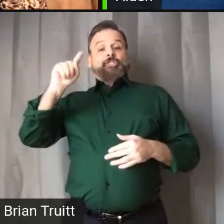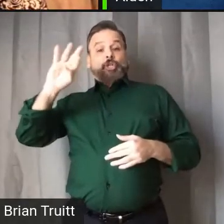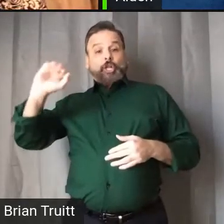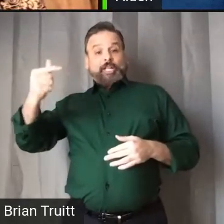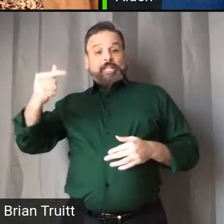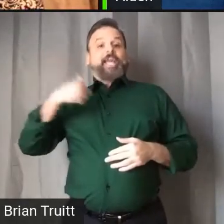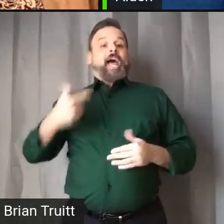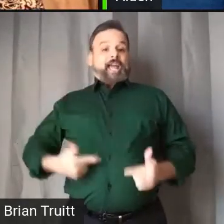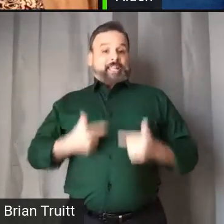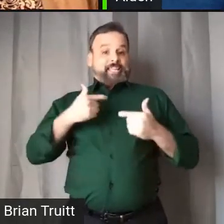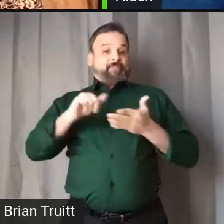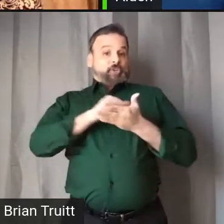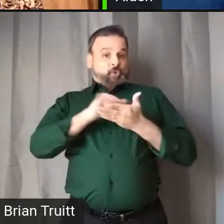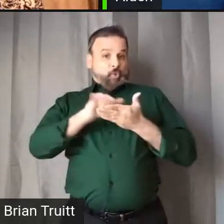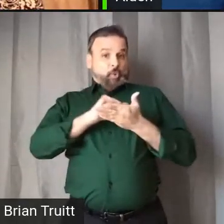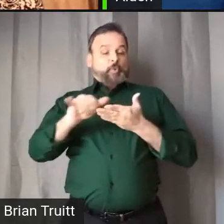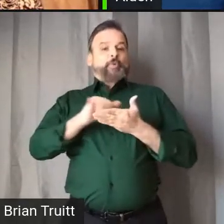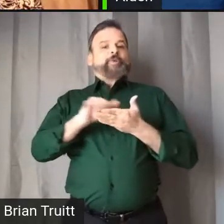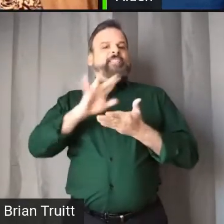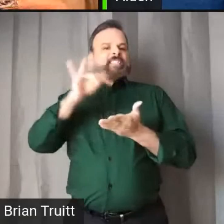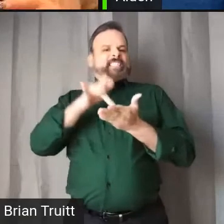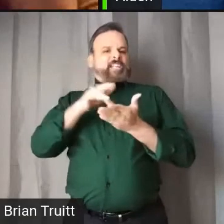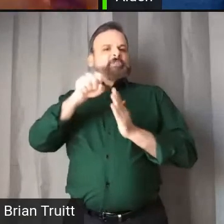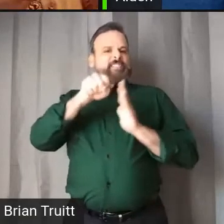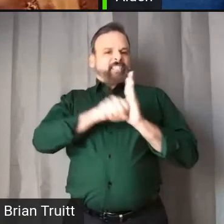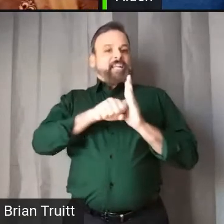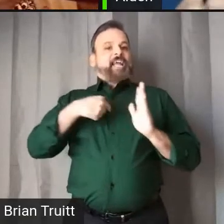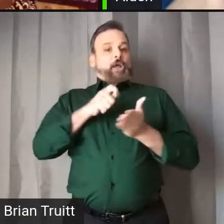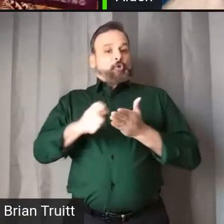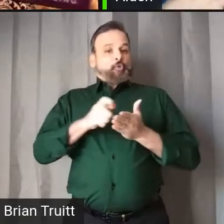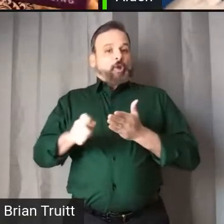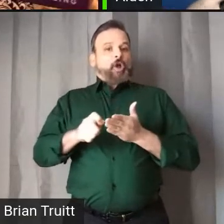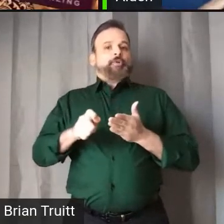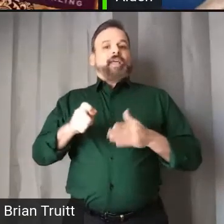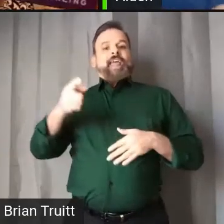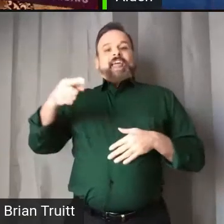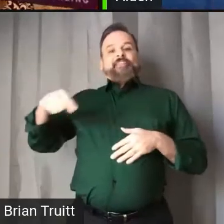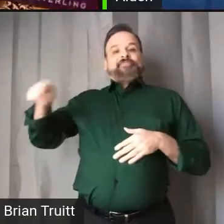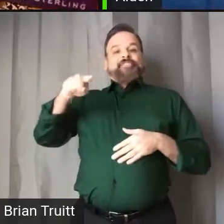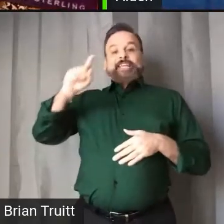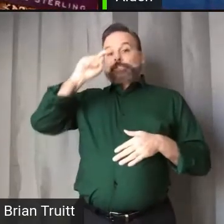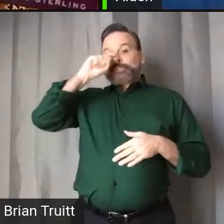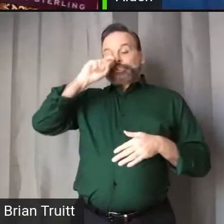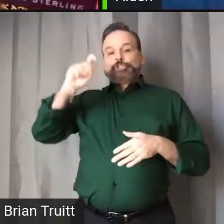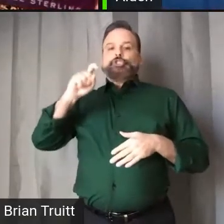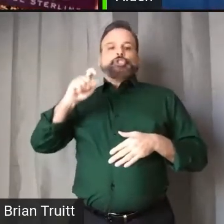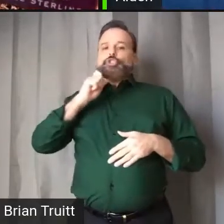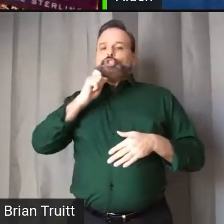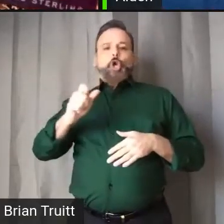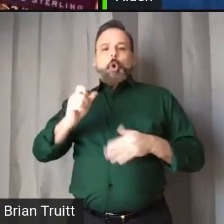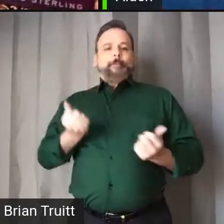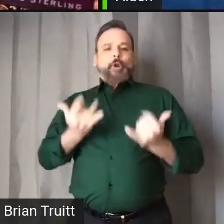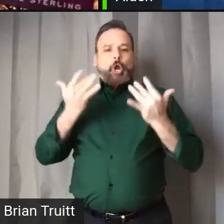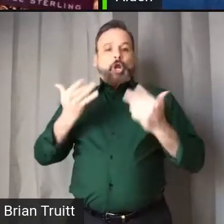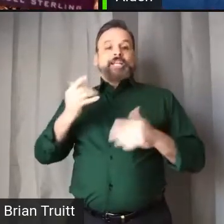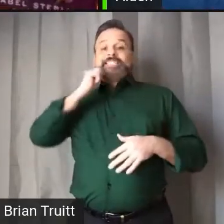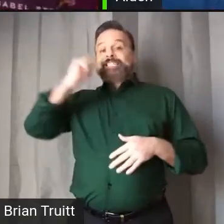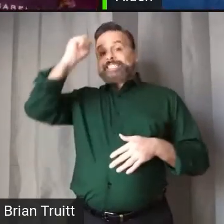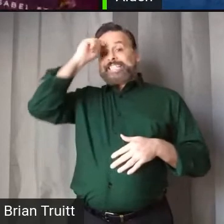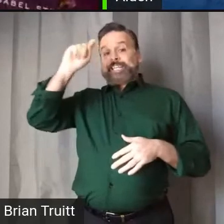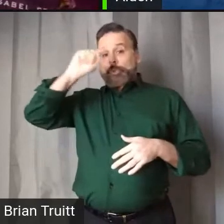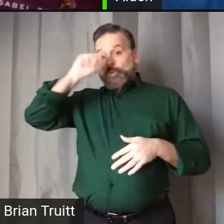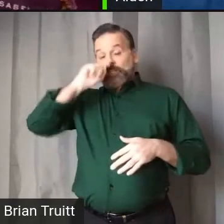hour south of Syracuse. I am the author of These Witches Don't Burn, which is about a teen witch in modern day